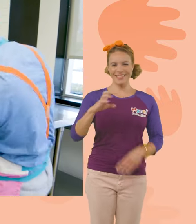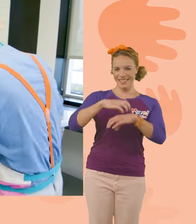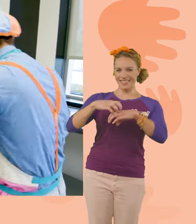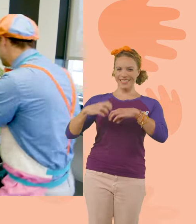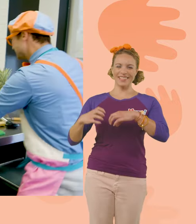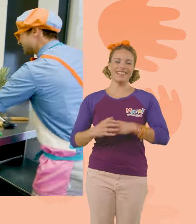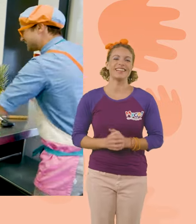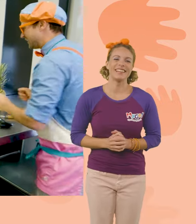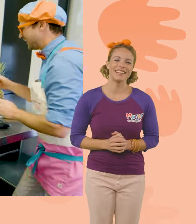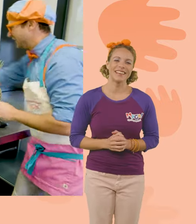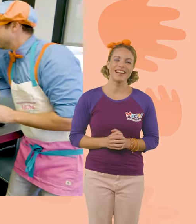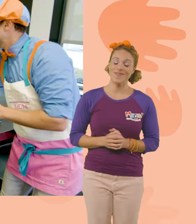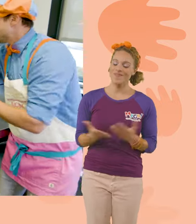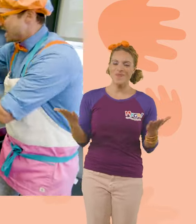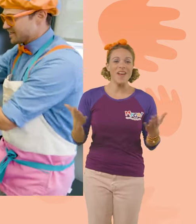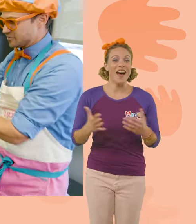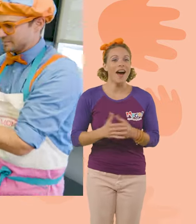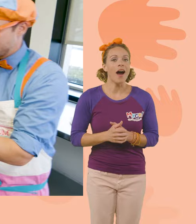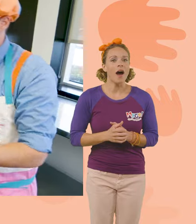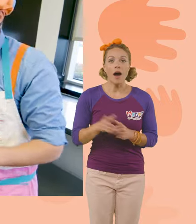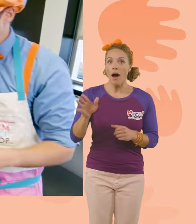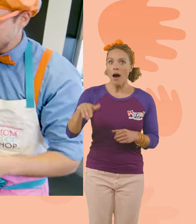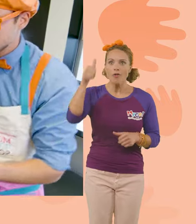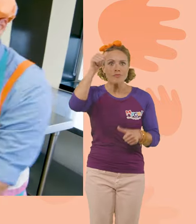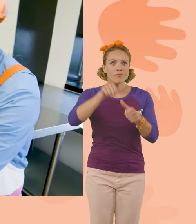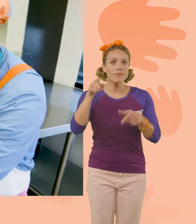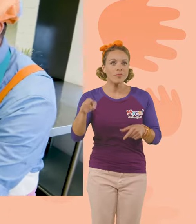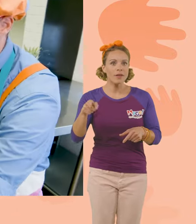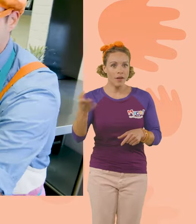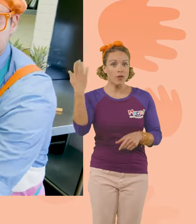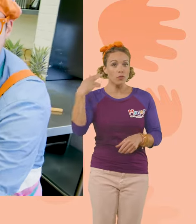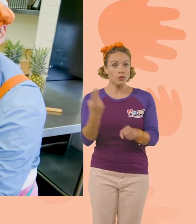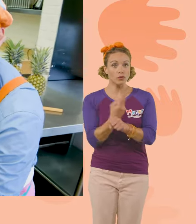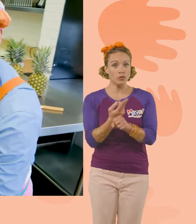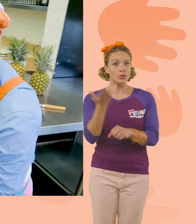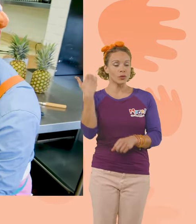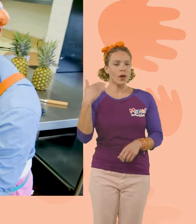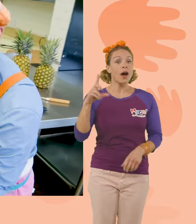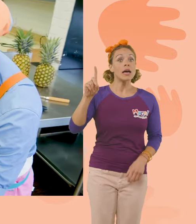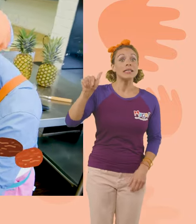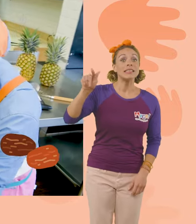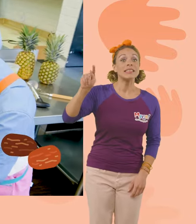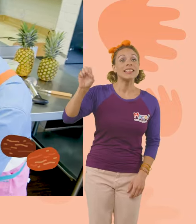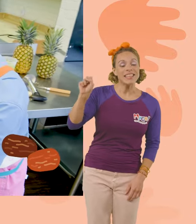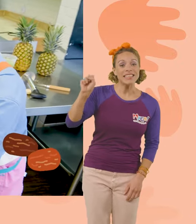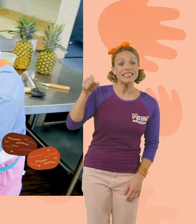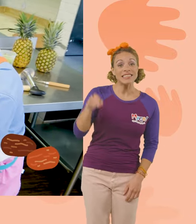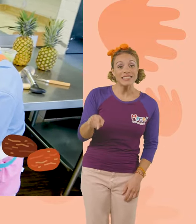9, 10, 11 grapes. All right, and then remember these, we used these earlier. These are